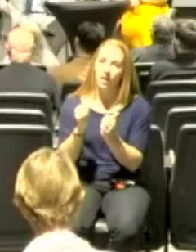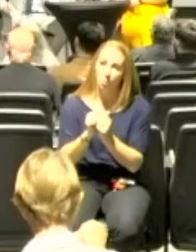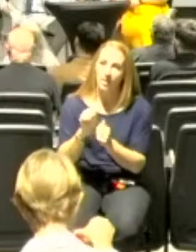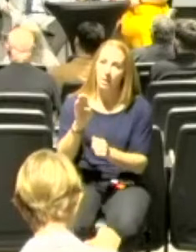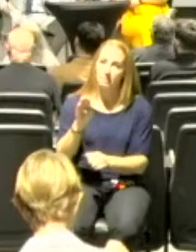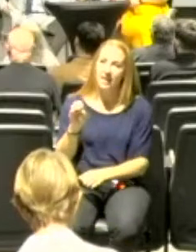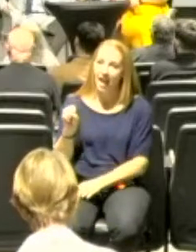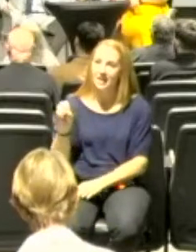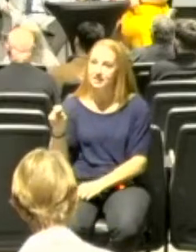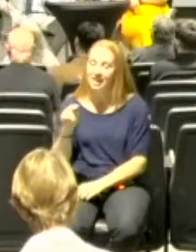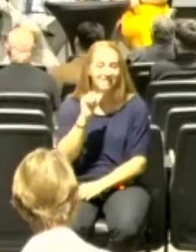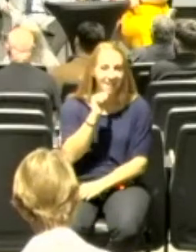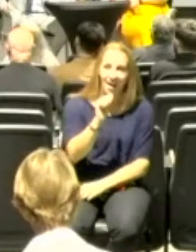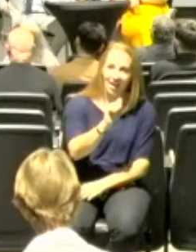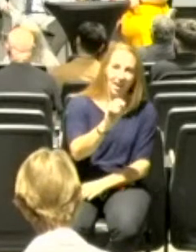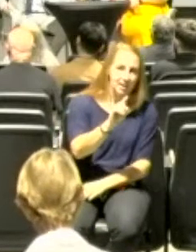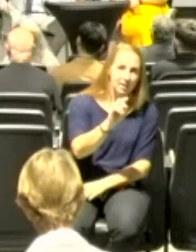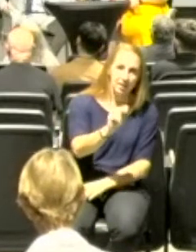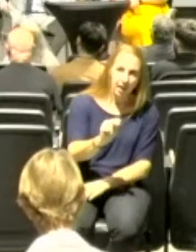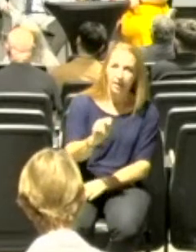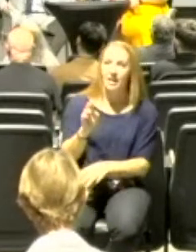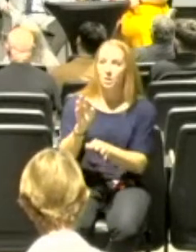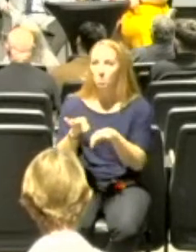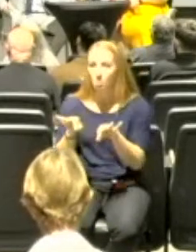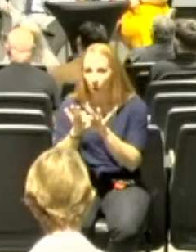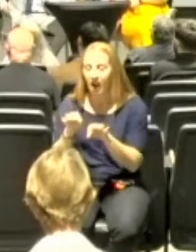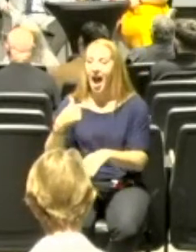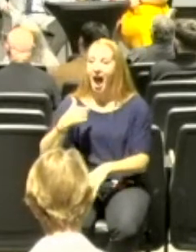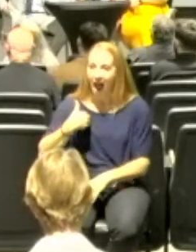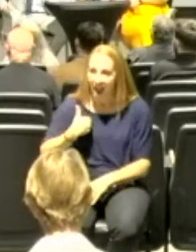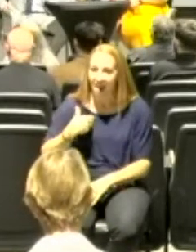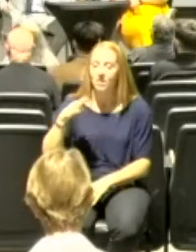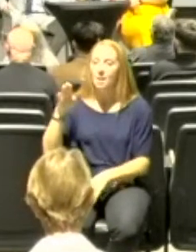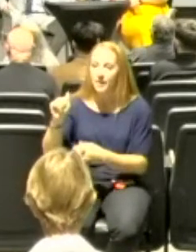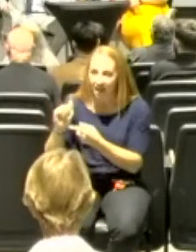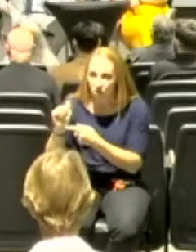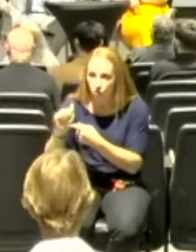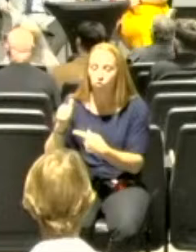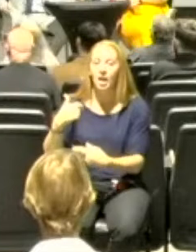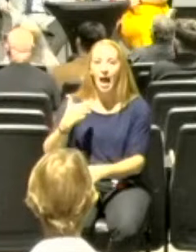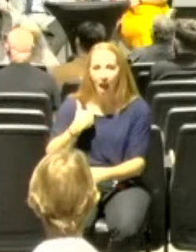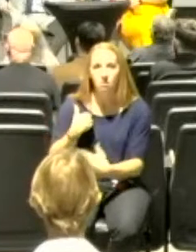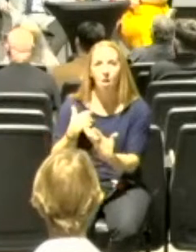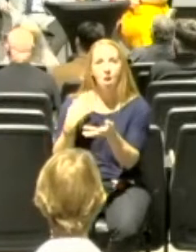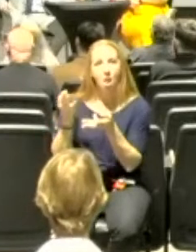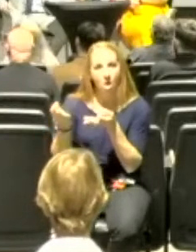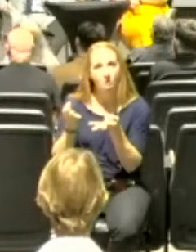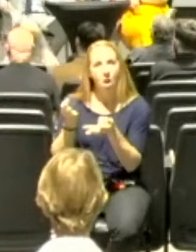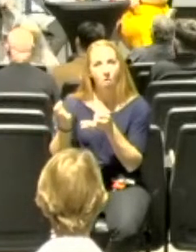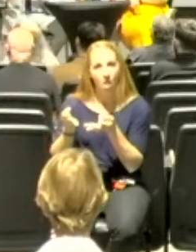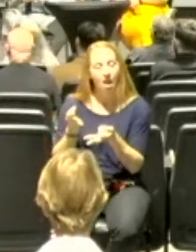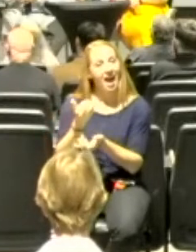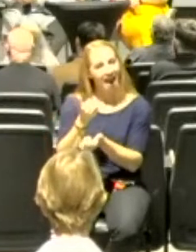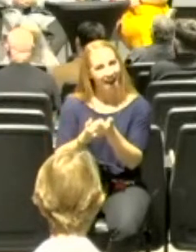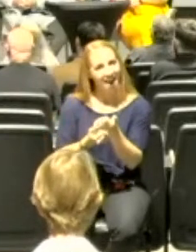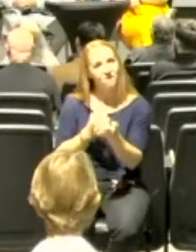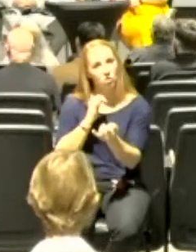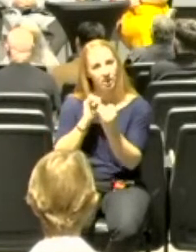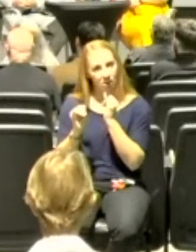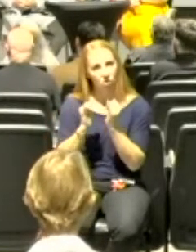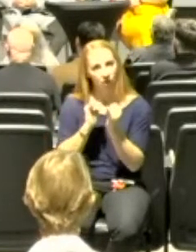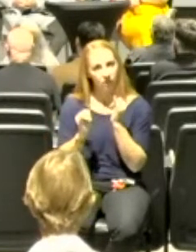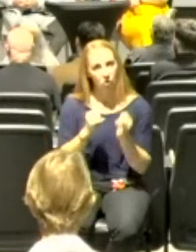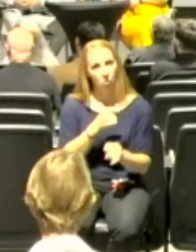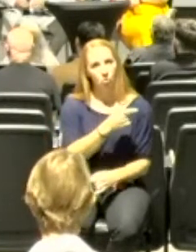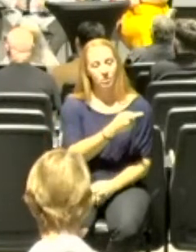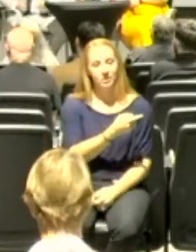and not an ADN. And why this was important, that she had a degree, a bachelor's degree from a university, and she